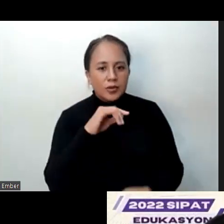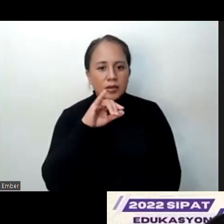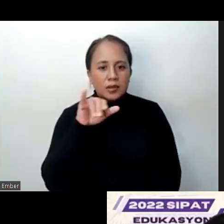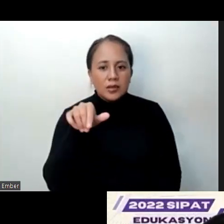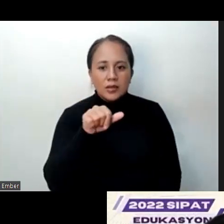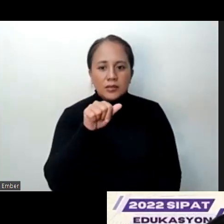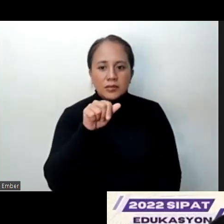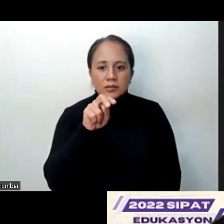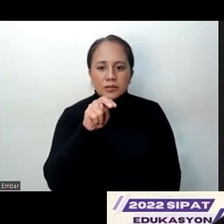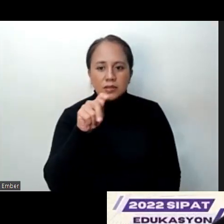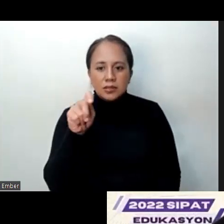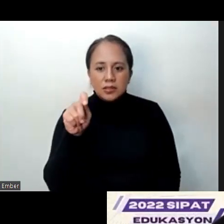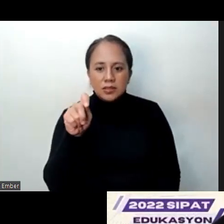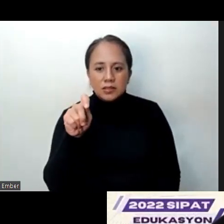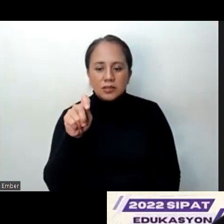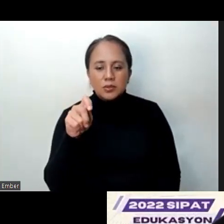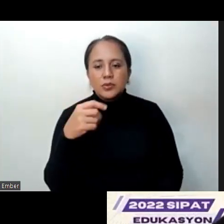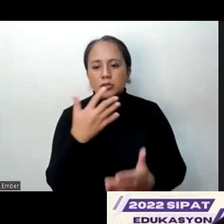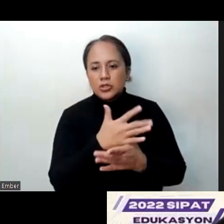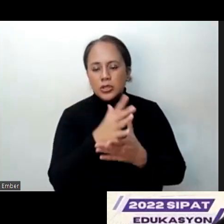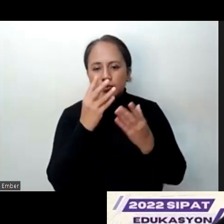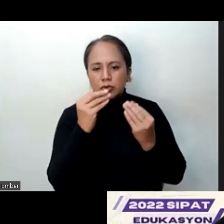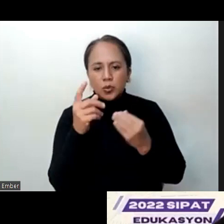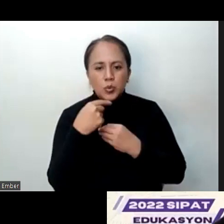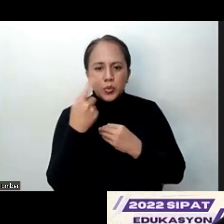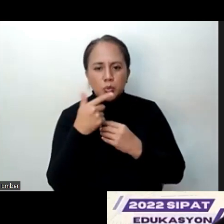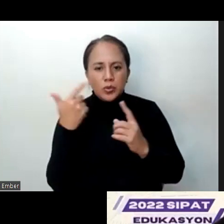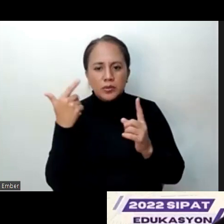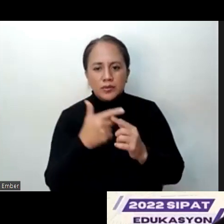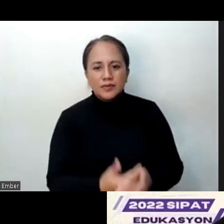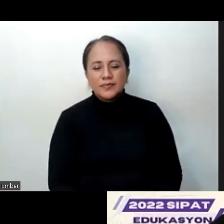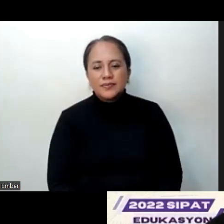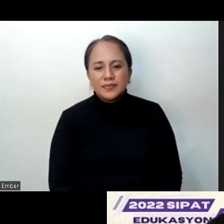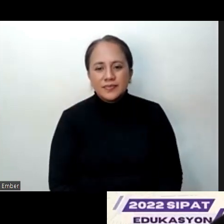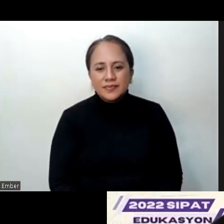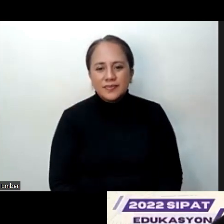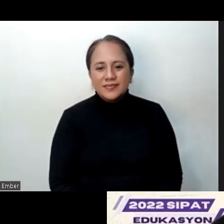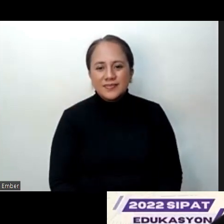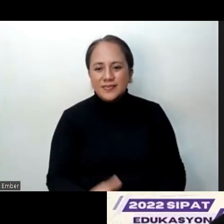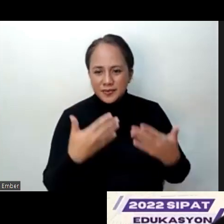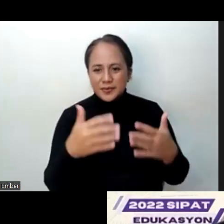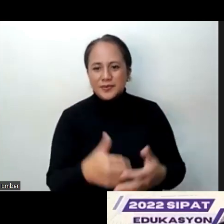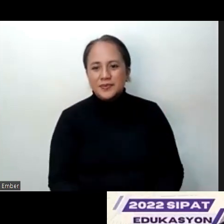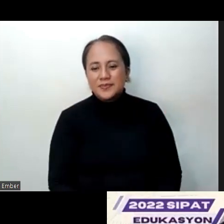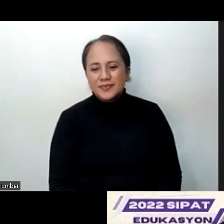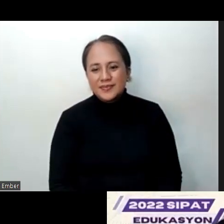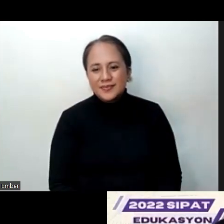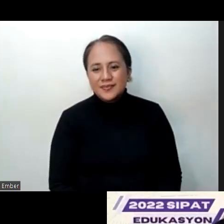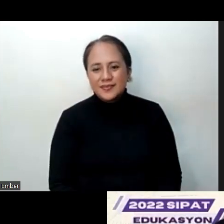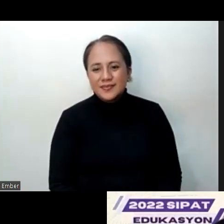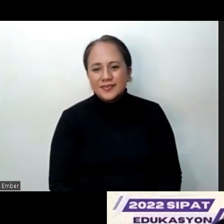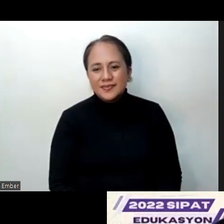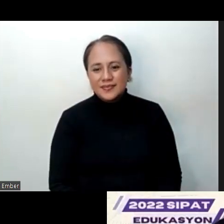the info on that, na kung sino talaga yung tina-target. Sige, Junette, pakituloy ito. Kasi Yes, teacher. specific